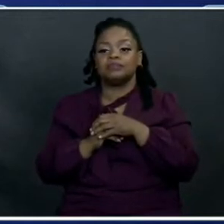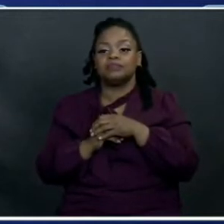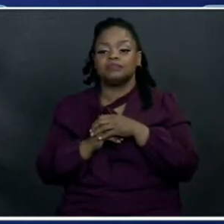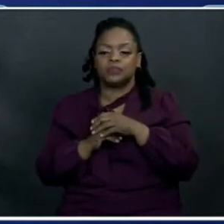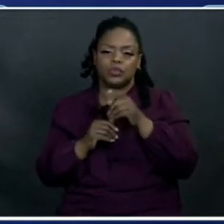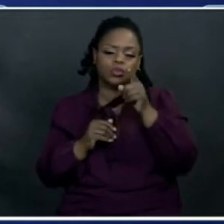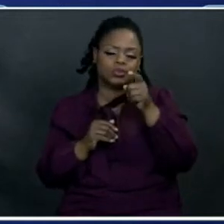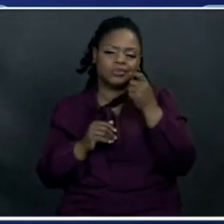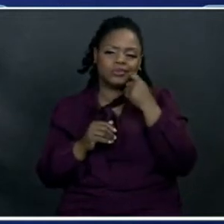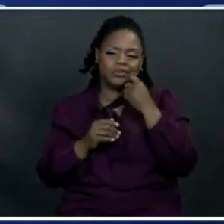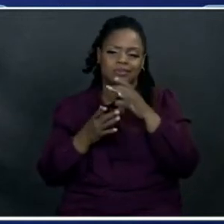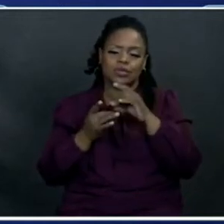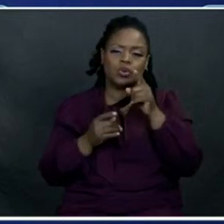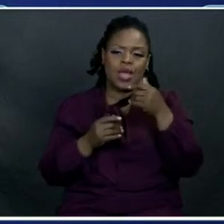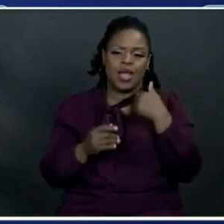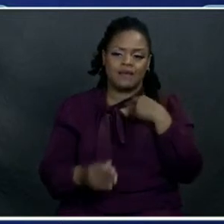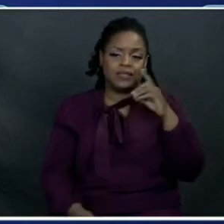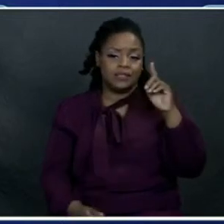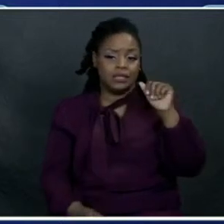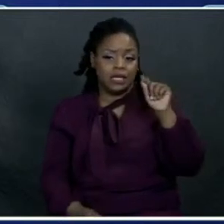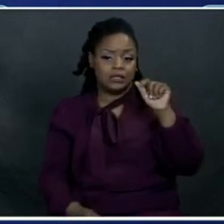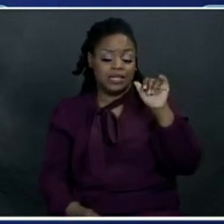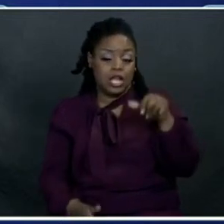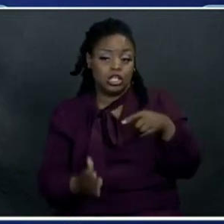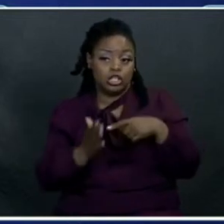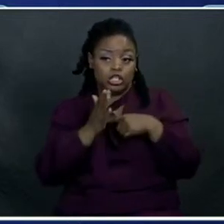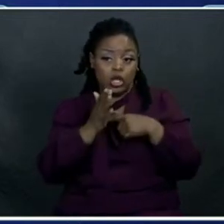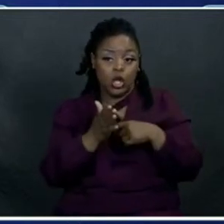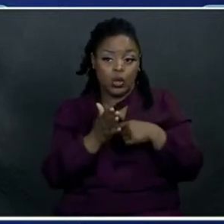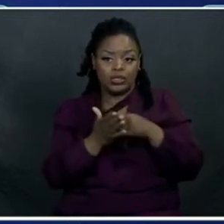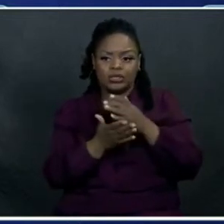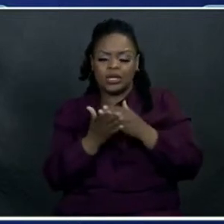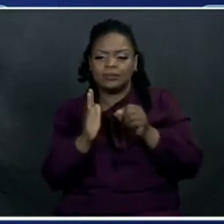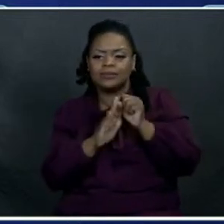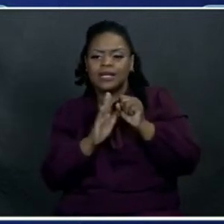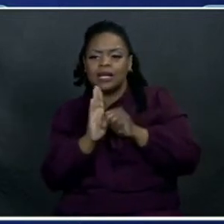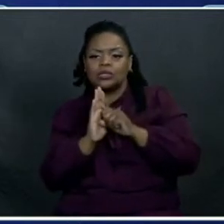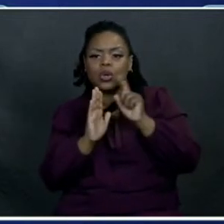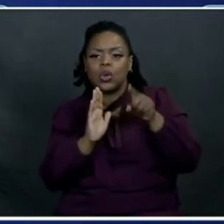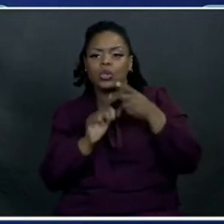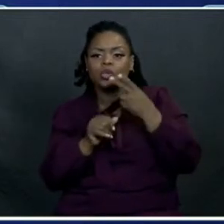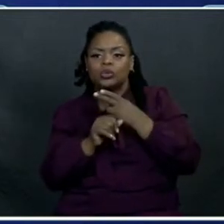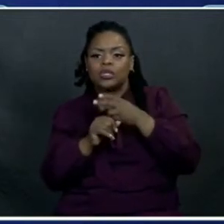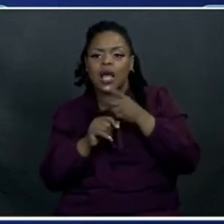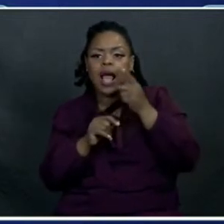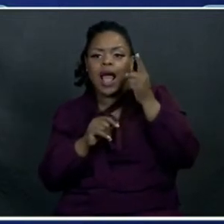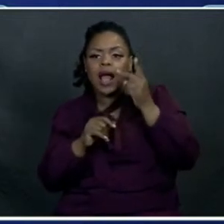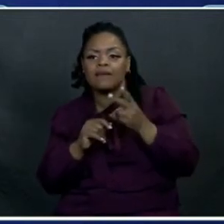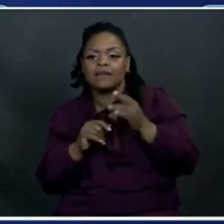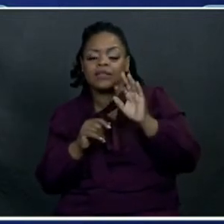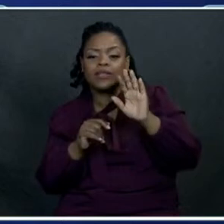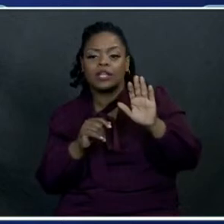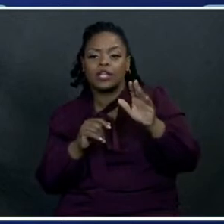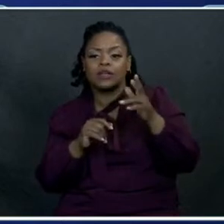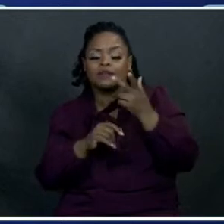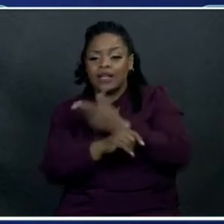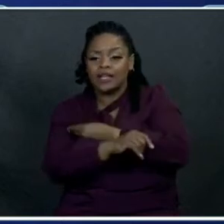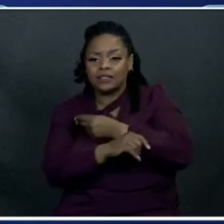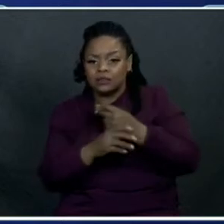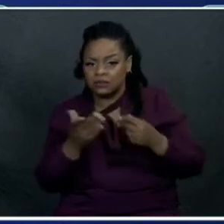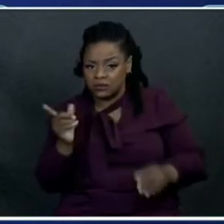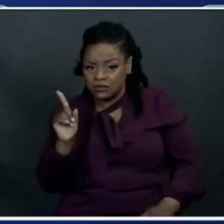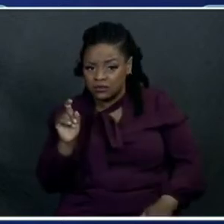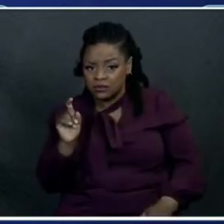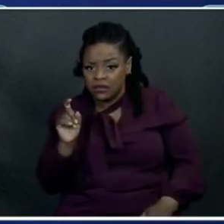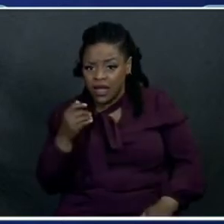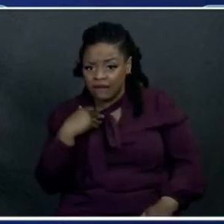data showing that states and localities are using only half the vaccine supply? And if that is not the real picture, then what is